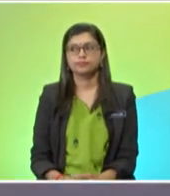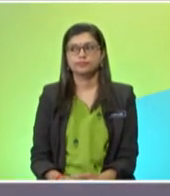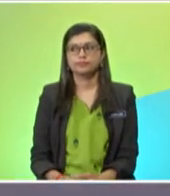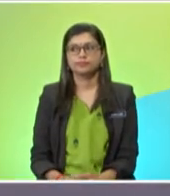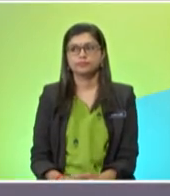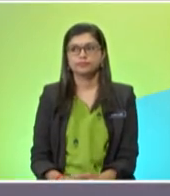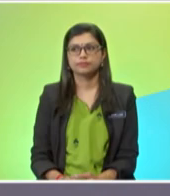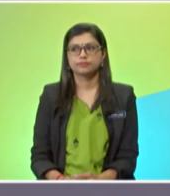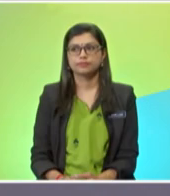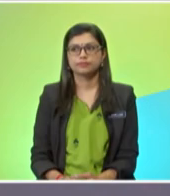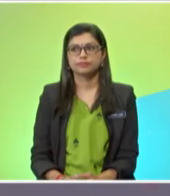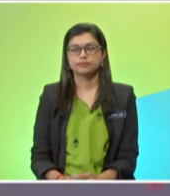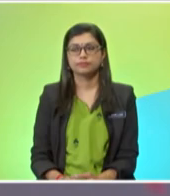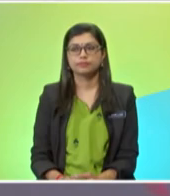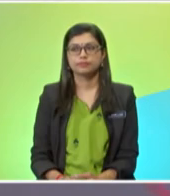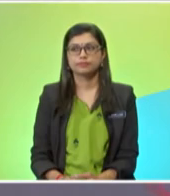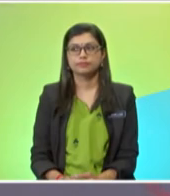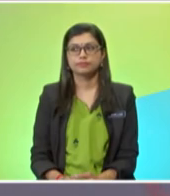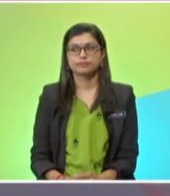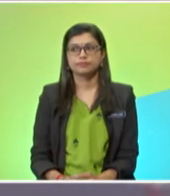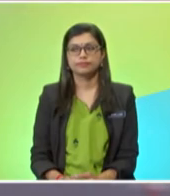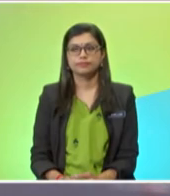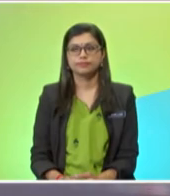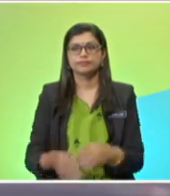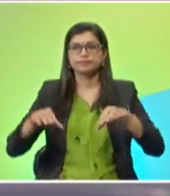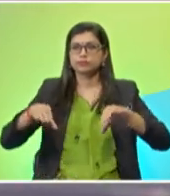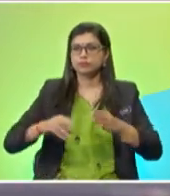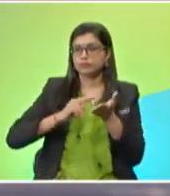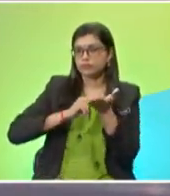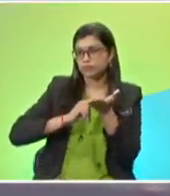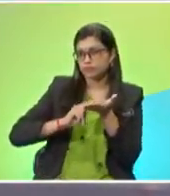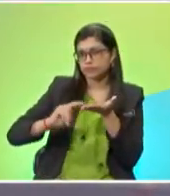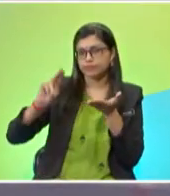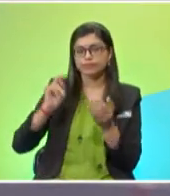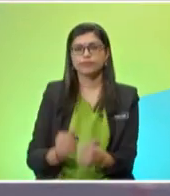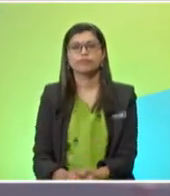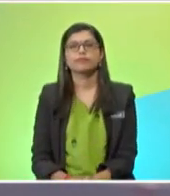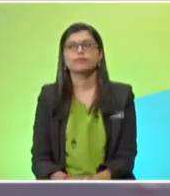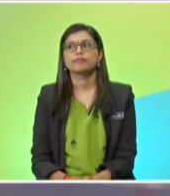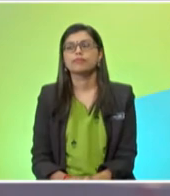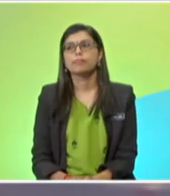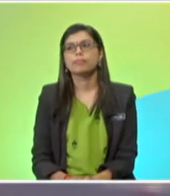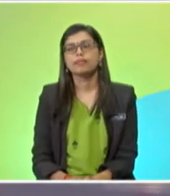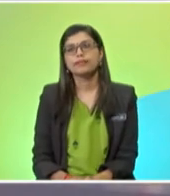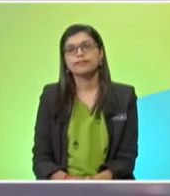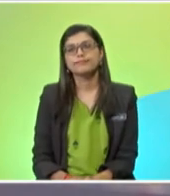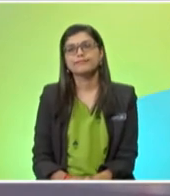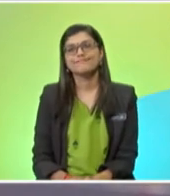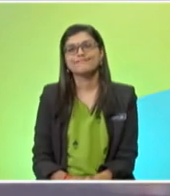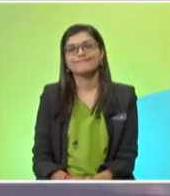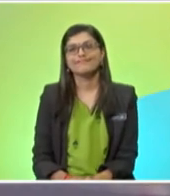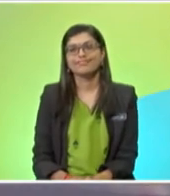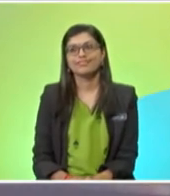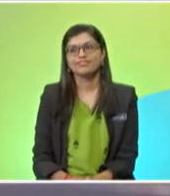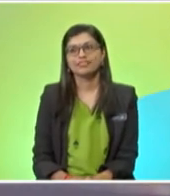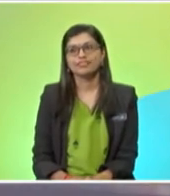I'm sure pupils at home, you're doing this very neatly. I'm also trying to do it very neatly. Why? Yeah. Because we want to get full marks and at